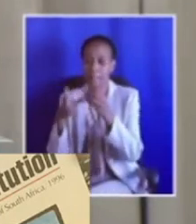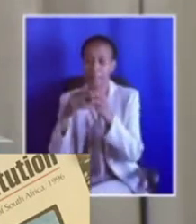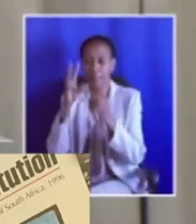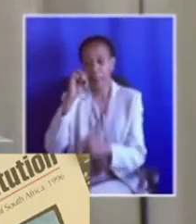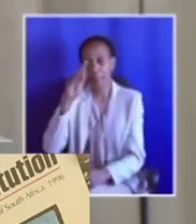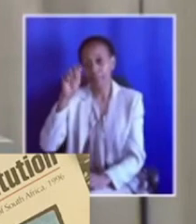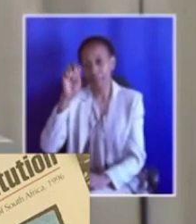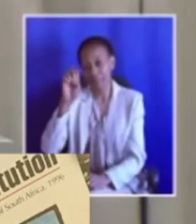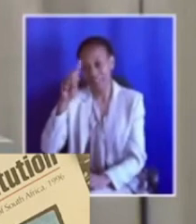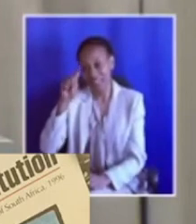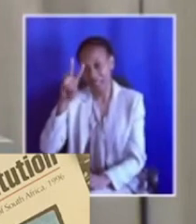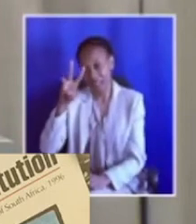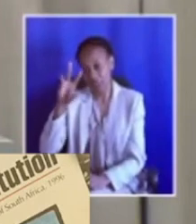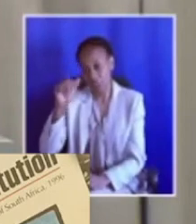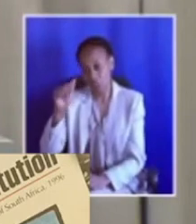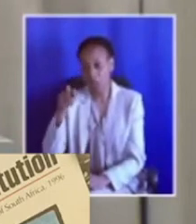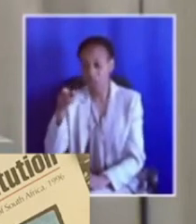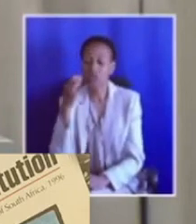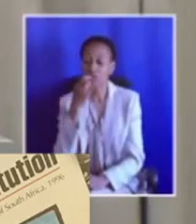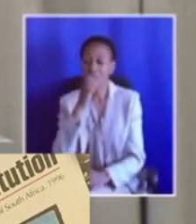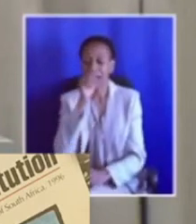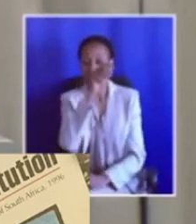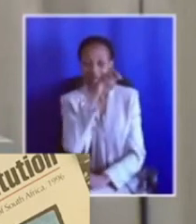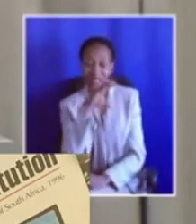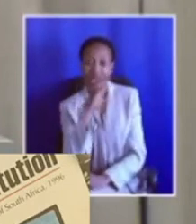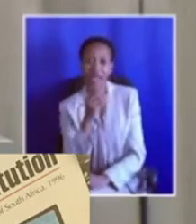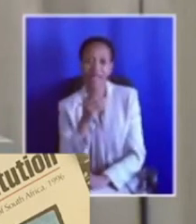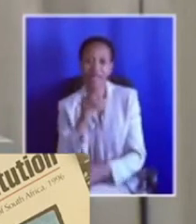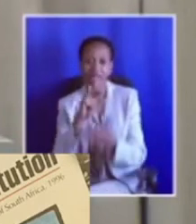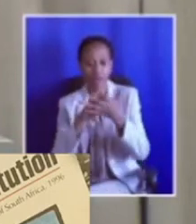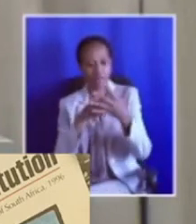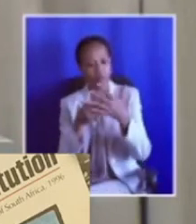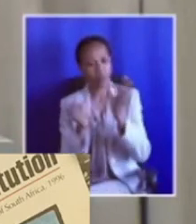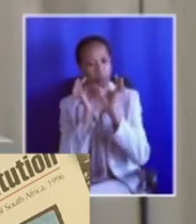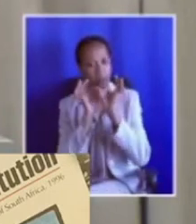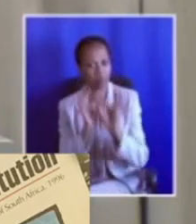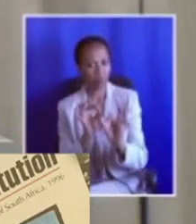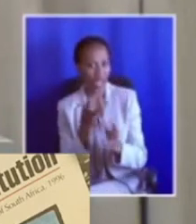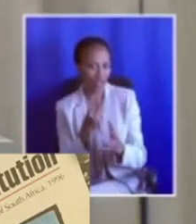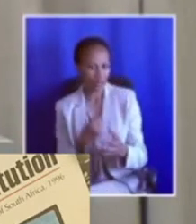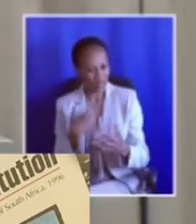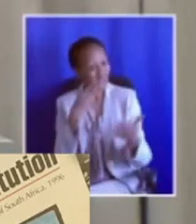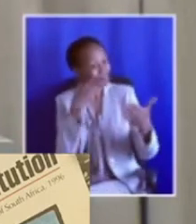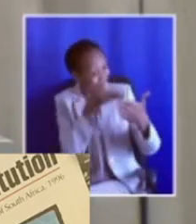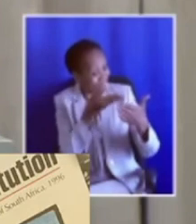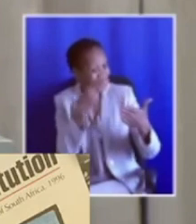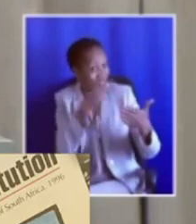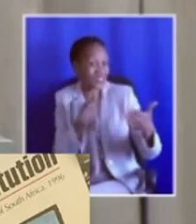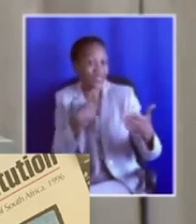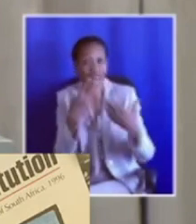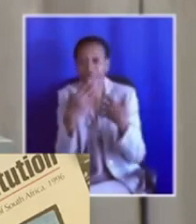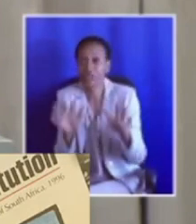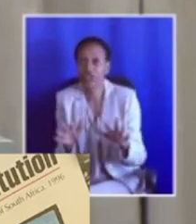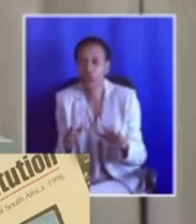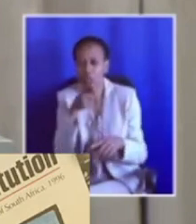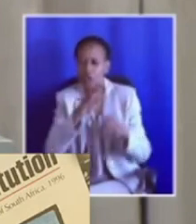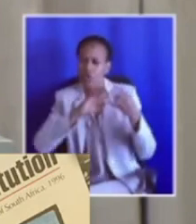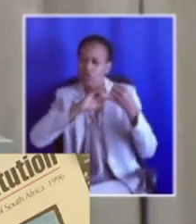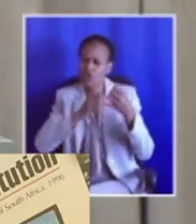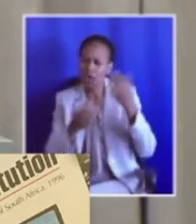that the ANC have a balanced approach to land reform. And I have seen your balanced approach. I mean, you're trying to